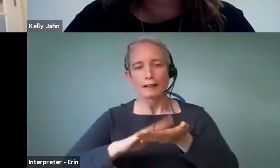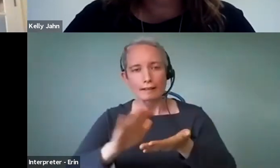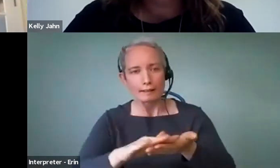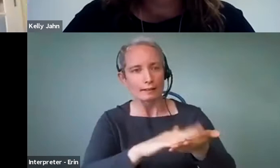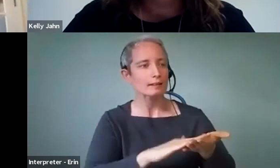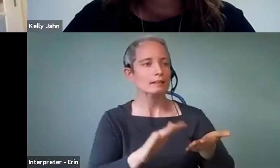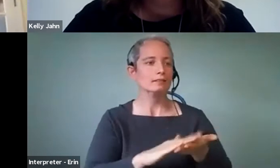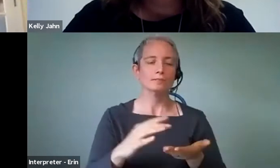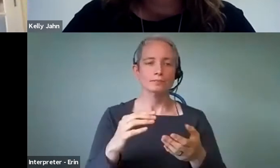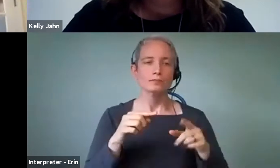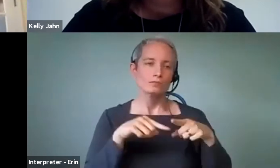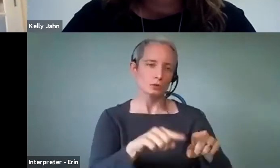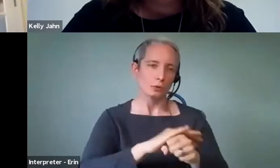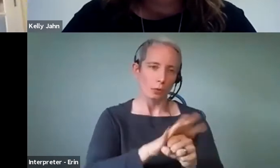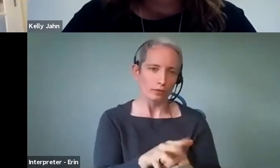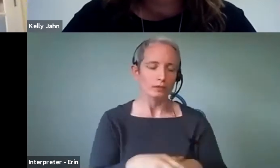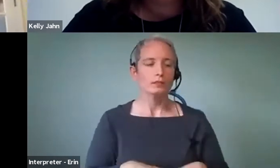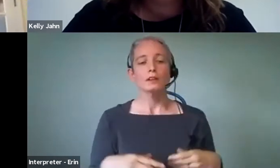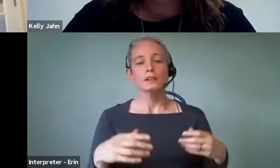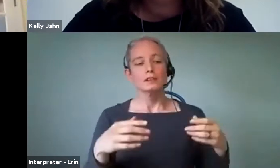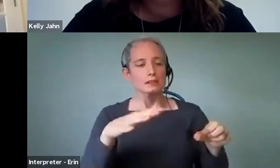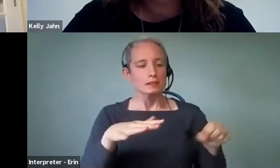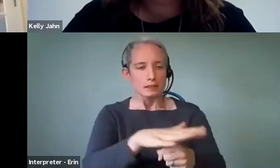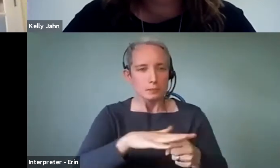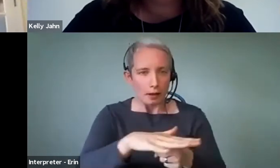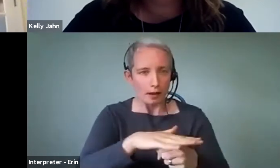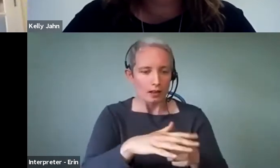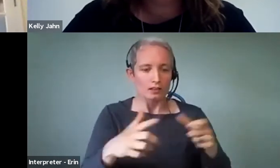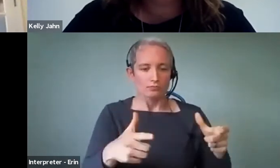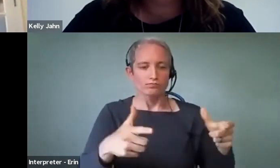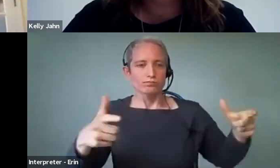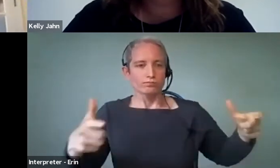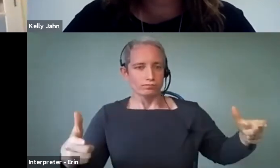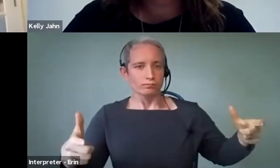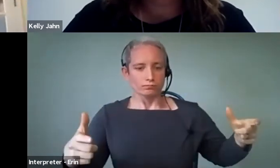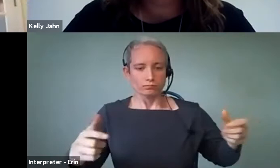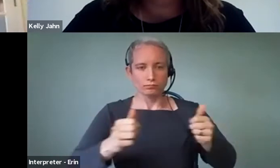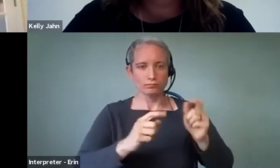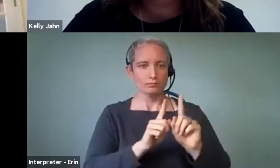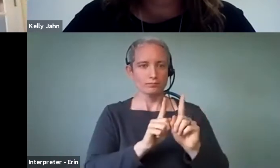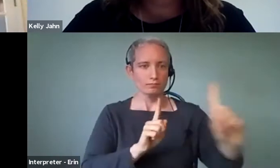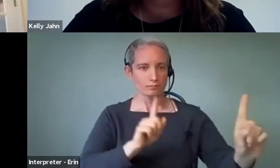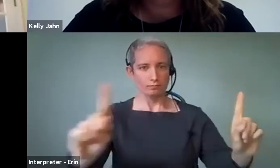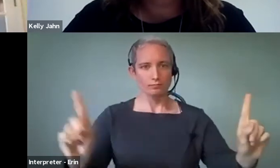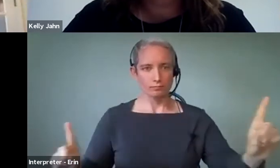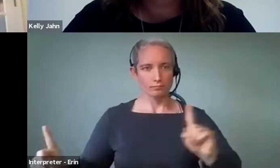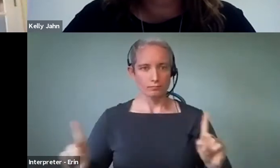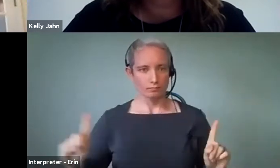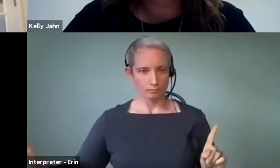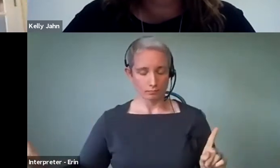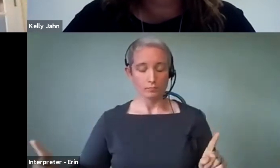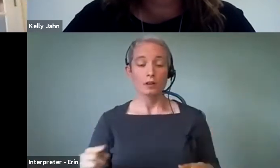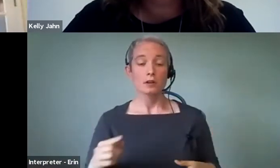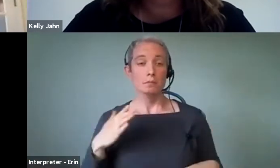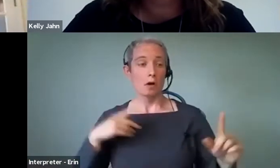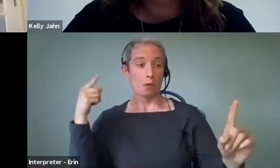larger buildings. And so I think the reality is we need to make sure that employees are feeling safe